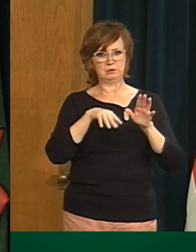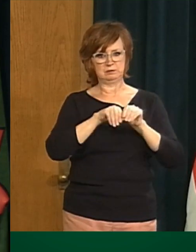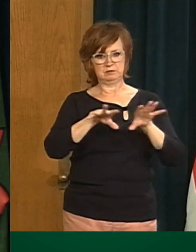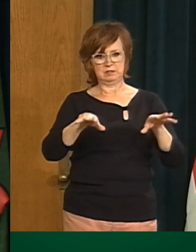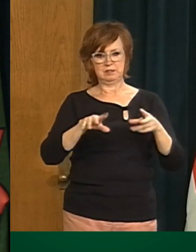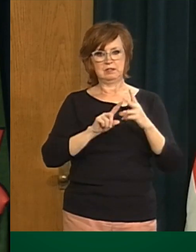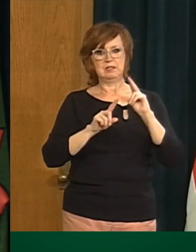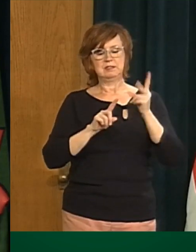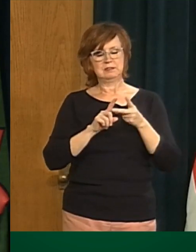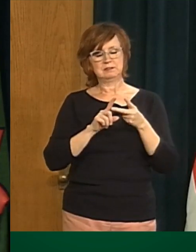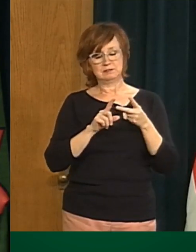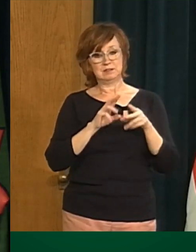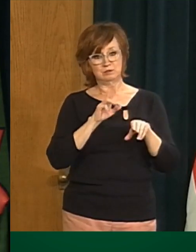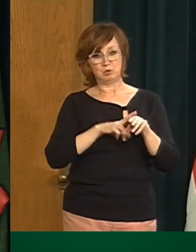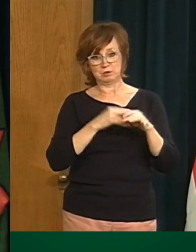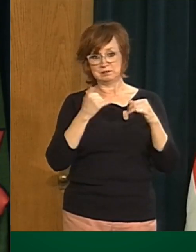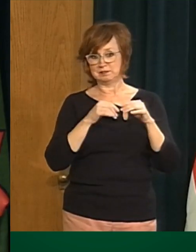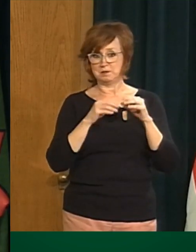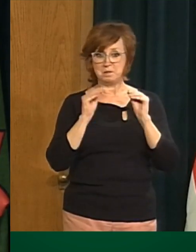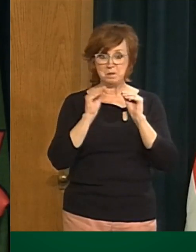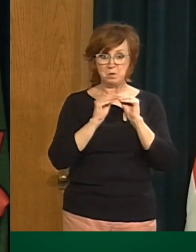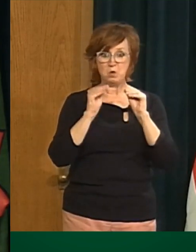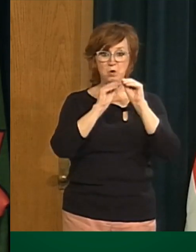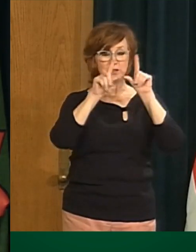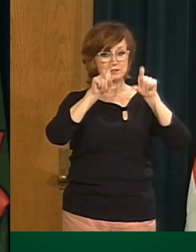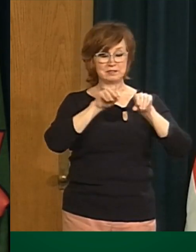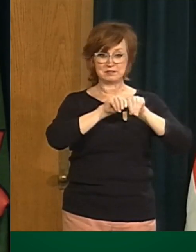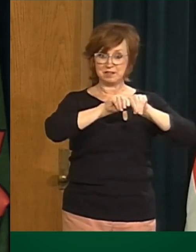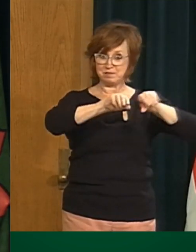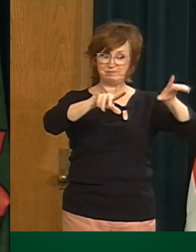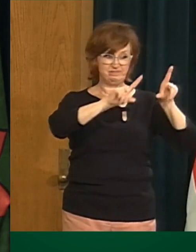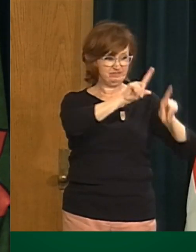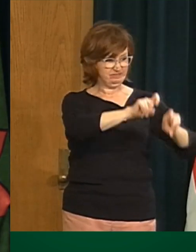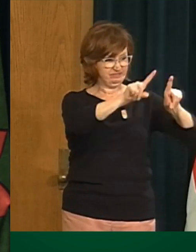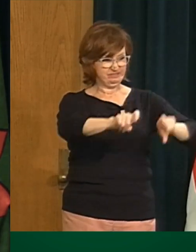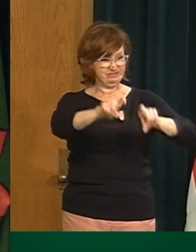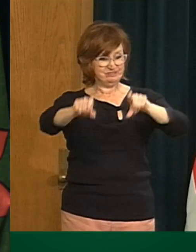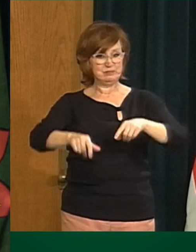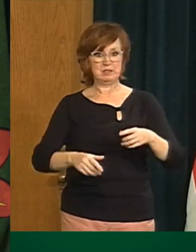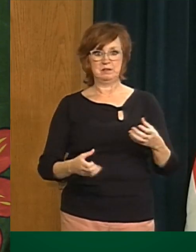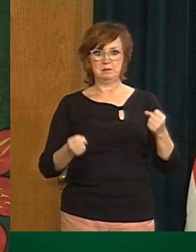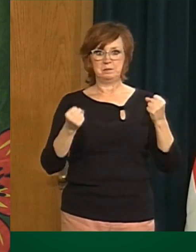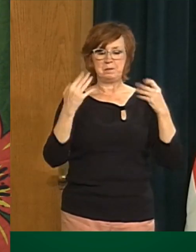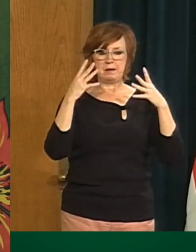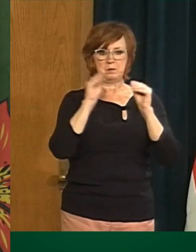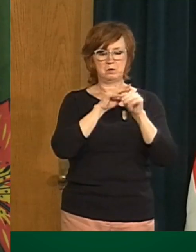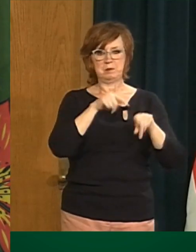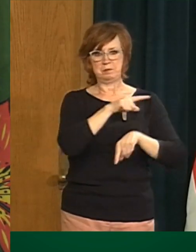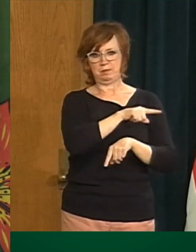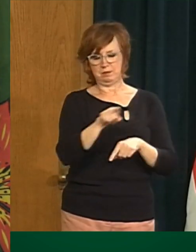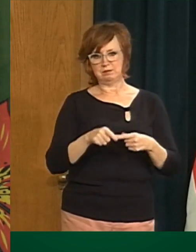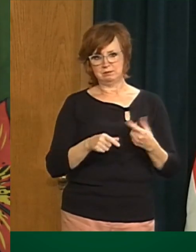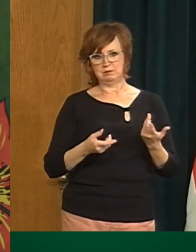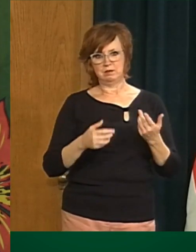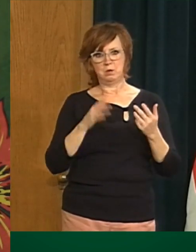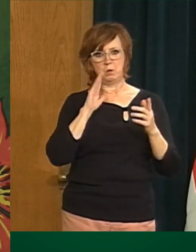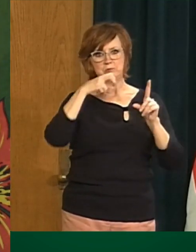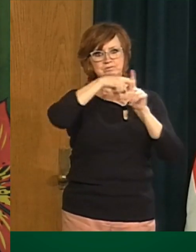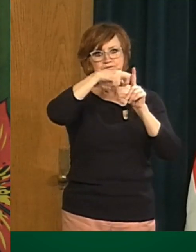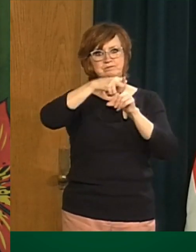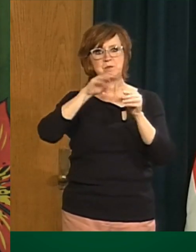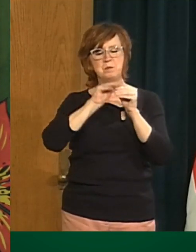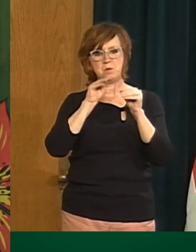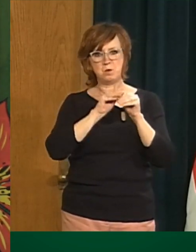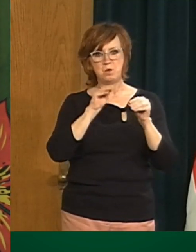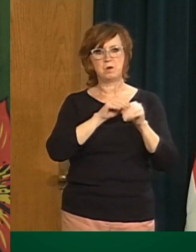testing more in those areas. We are very much, as I said many times, we've increased our testing capacity so that when we need to utilize it,